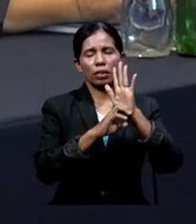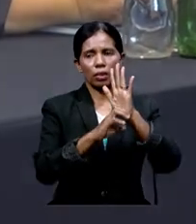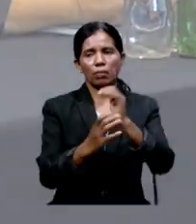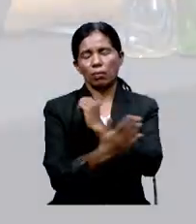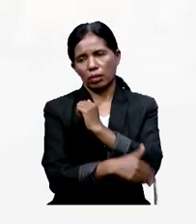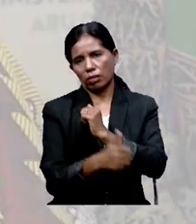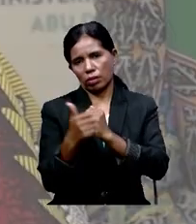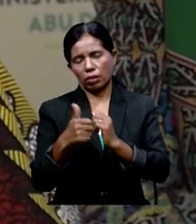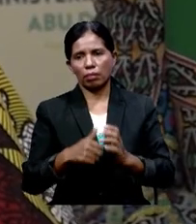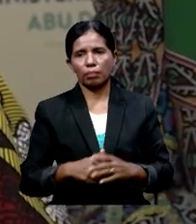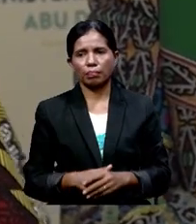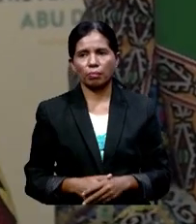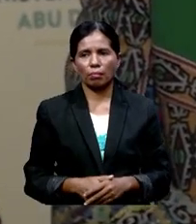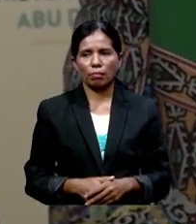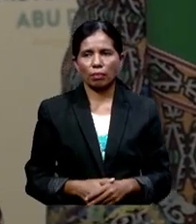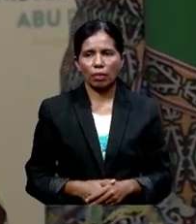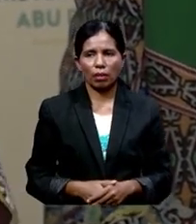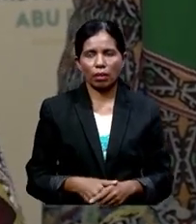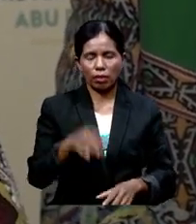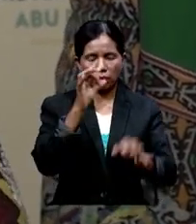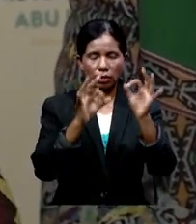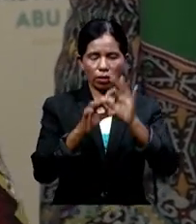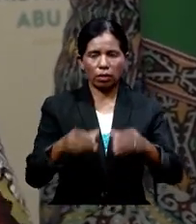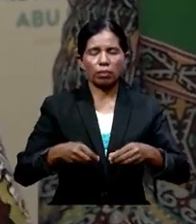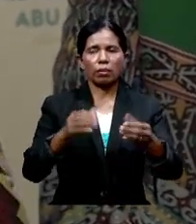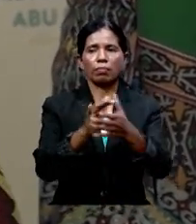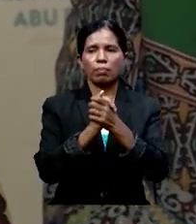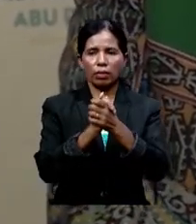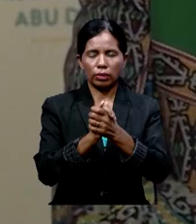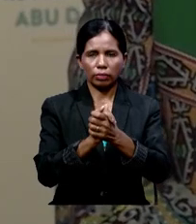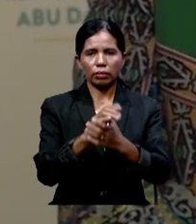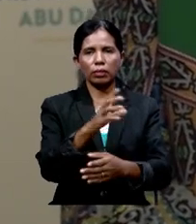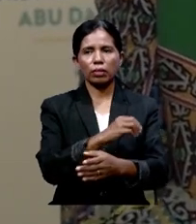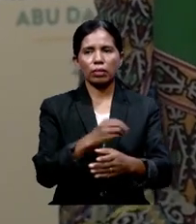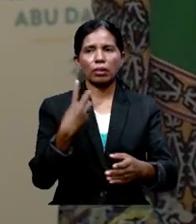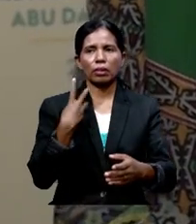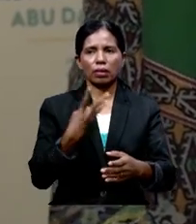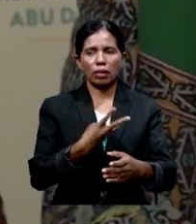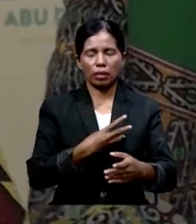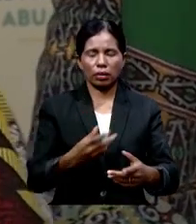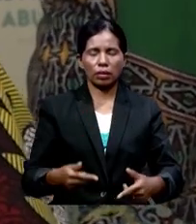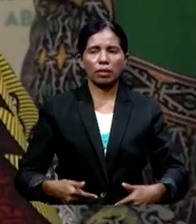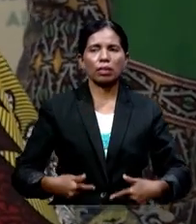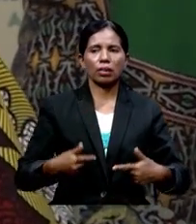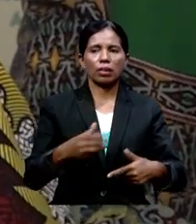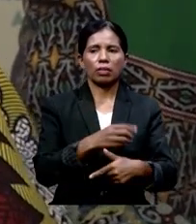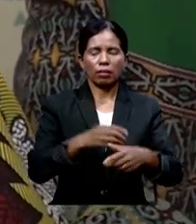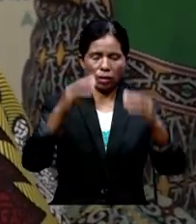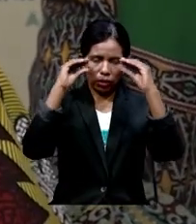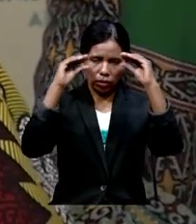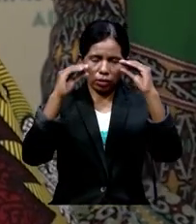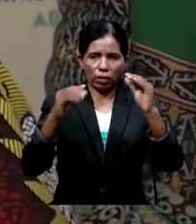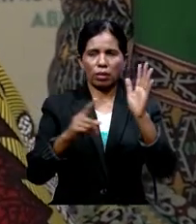sirselo. Really honored that you recognize not just this work, but a lifetime of dedication to